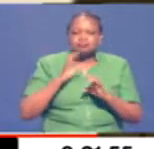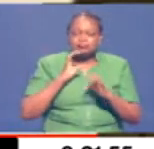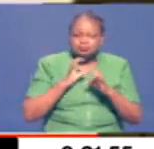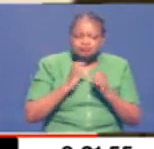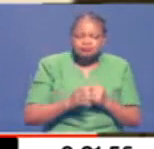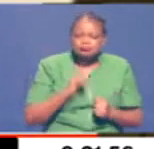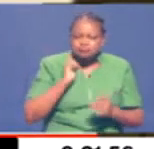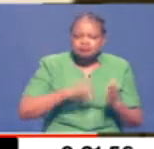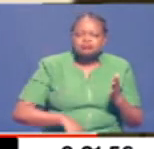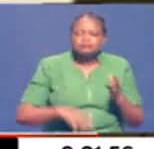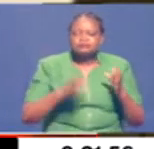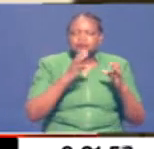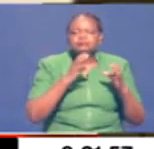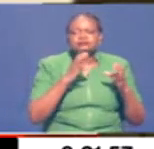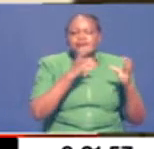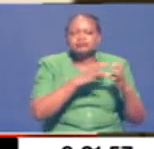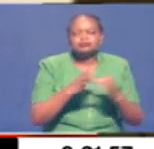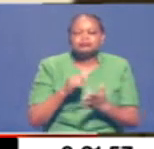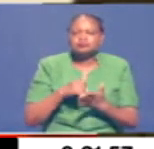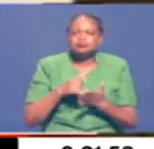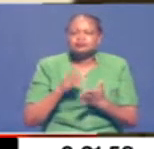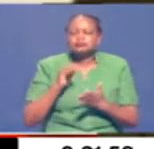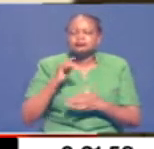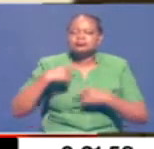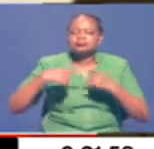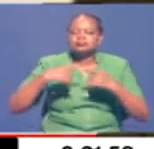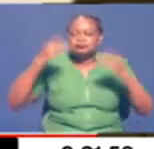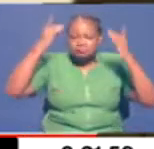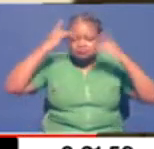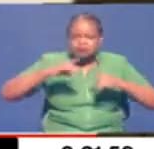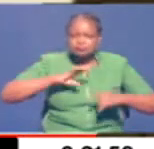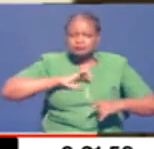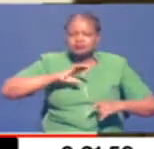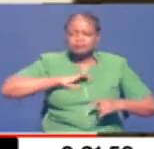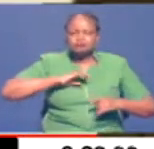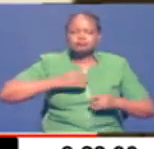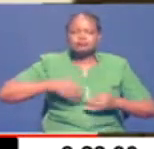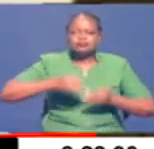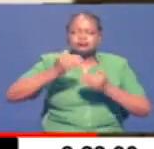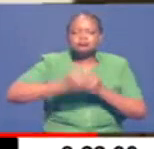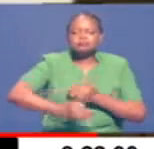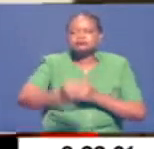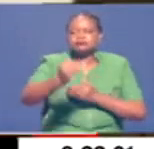parties involved in the BBI process will make their own decisions on the way forward.